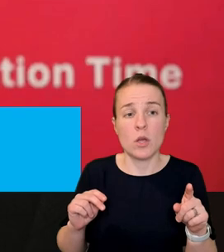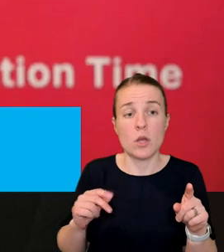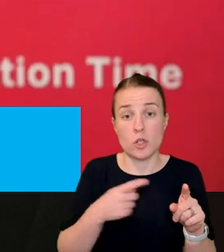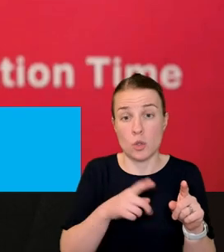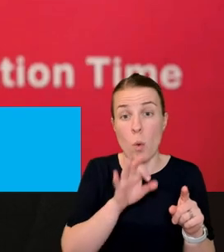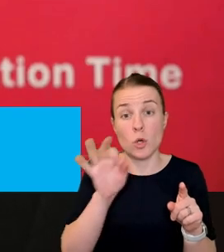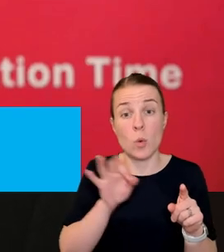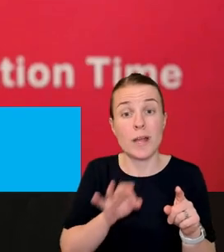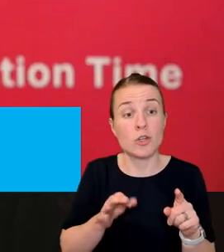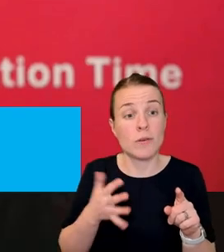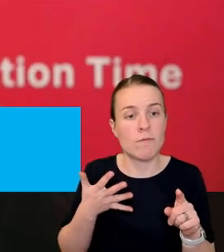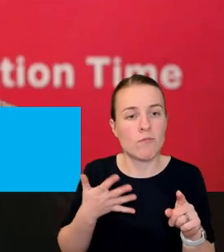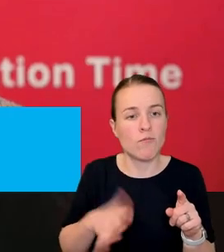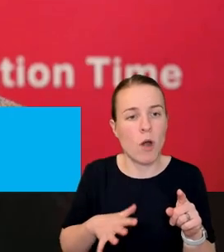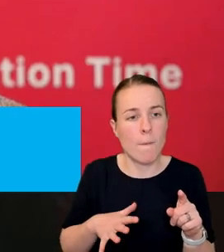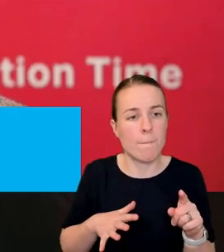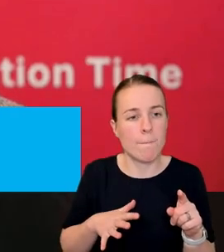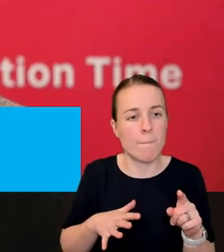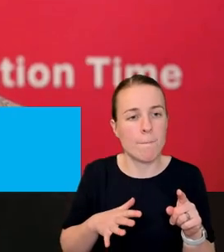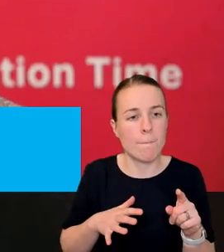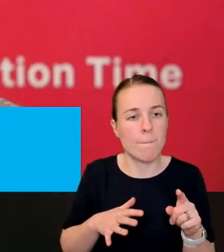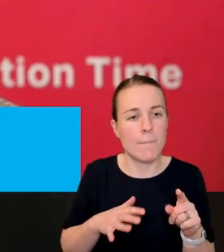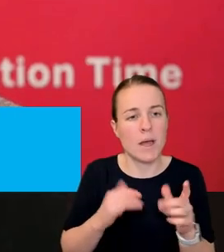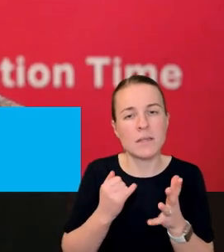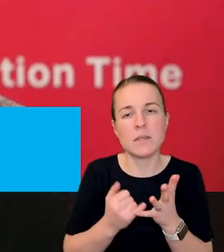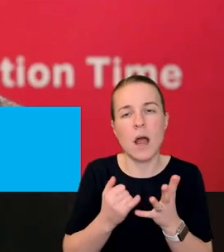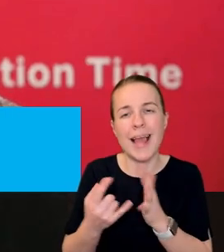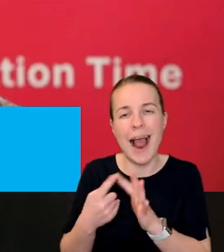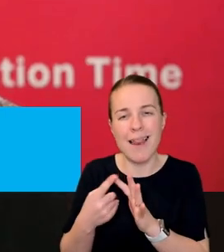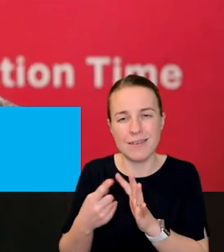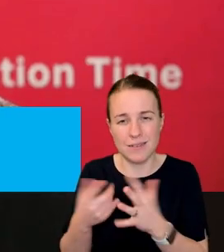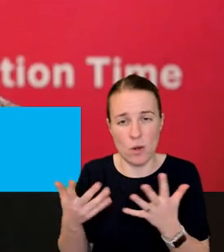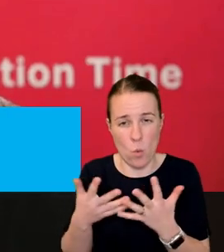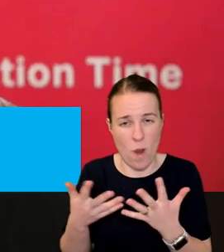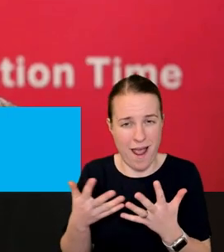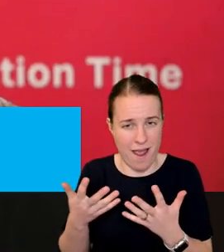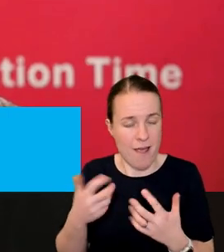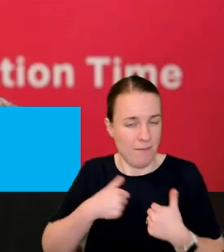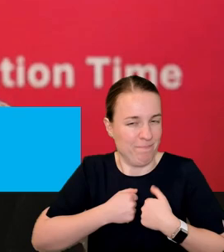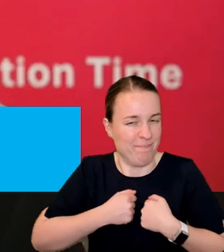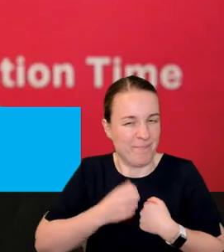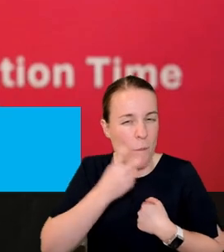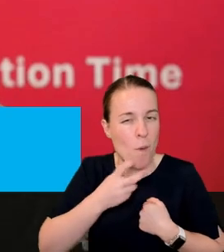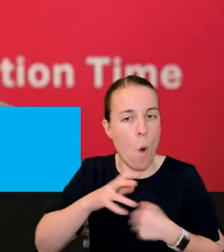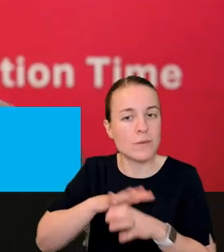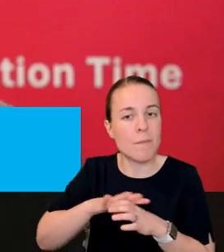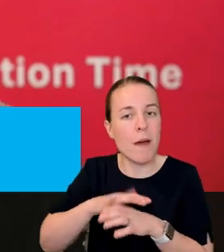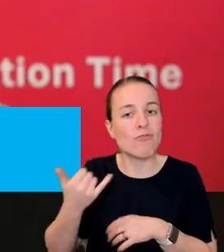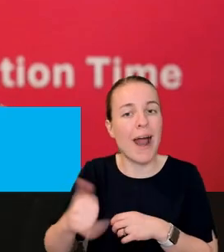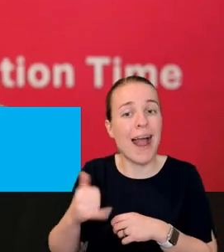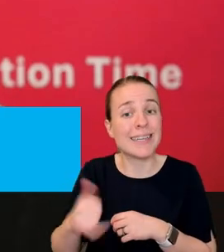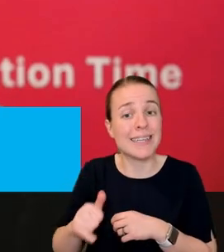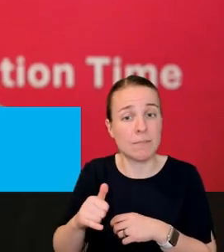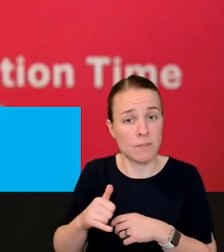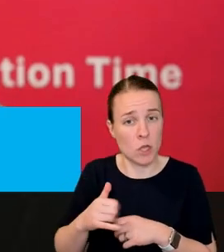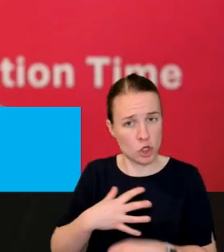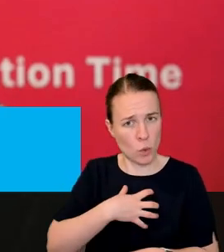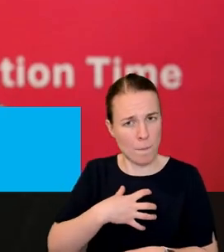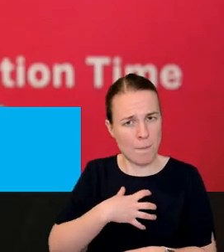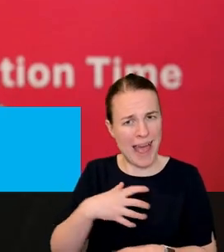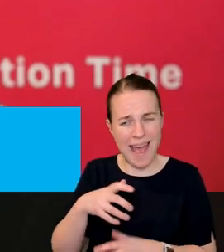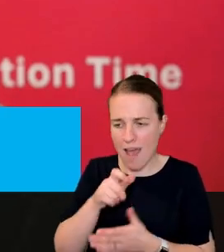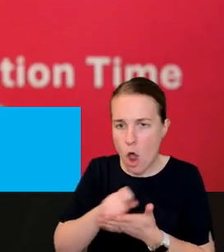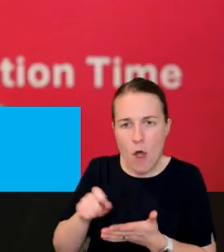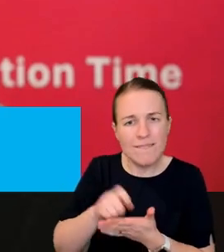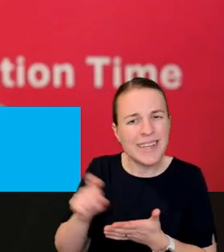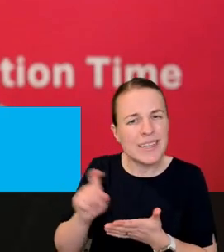from Sonny Elton in my old borough of Hackney. What opportunities are the Mayor's office offering to the working class youth to escape